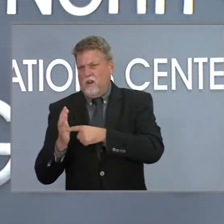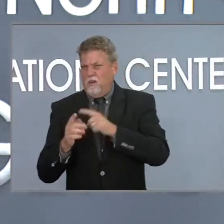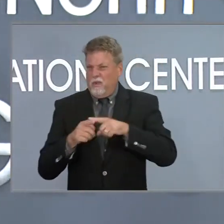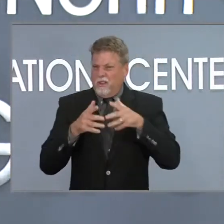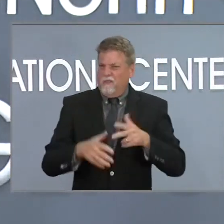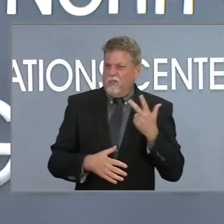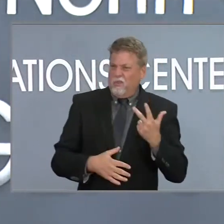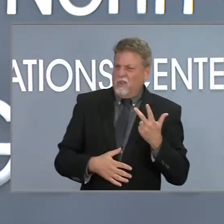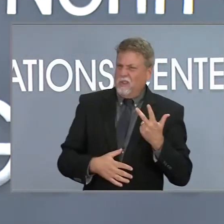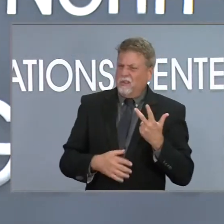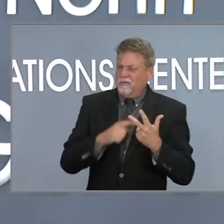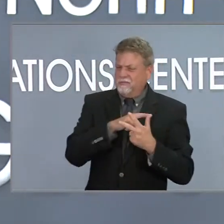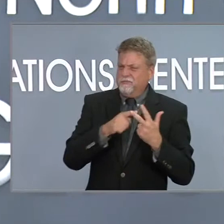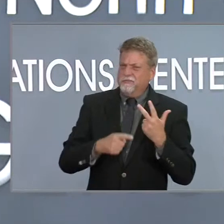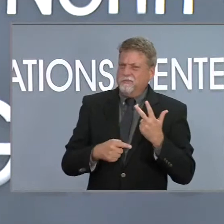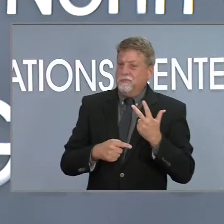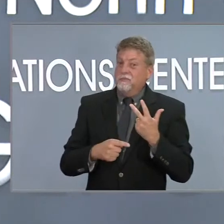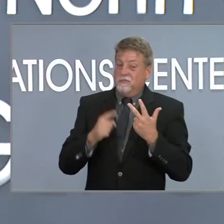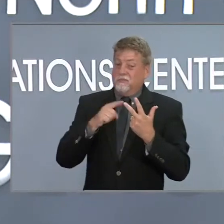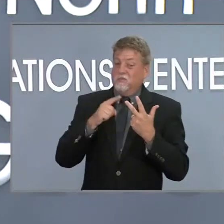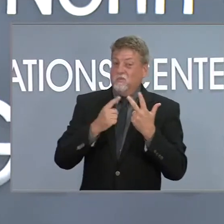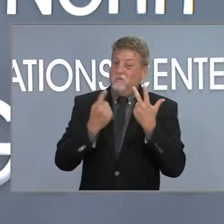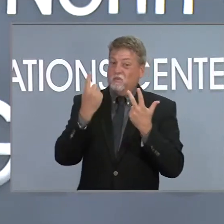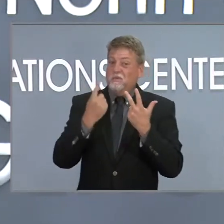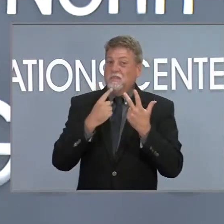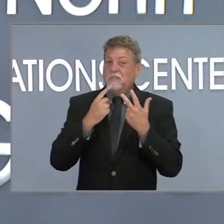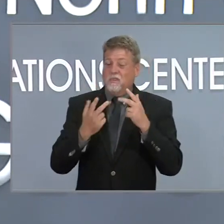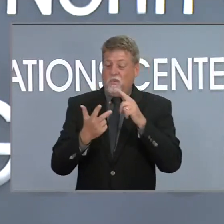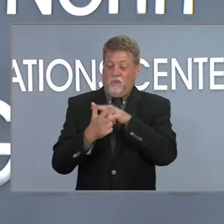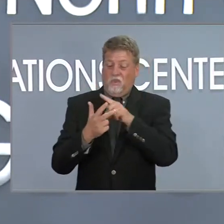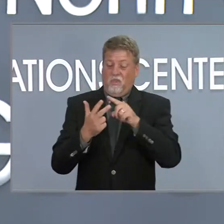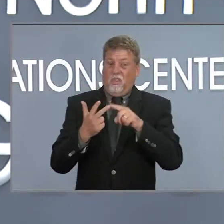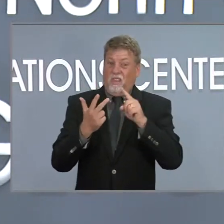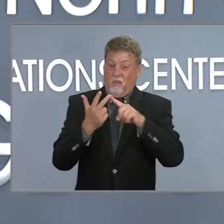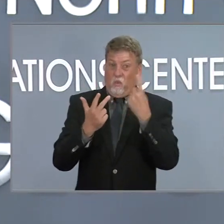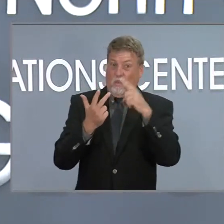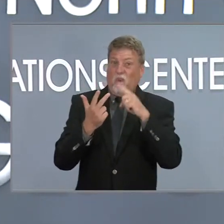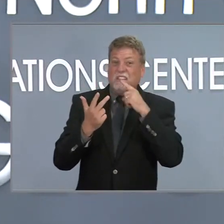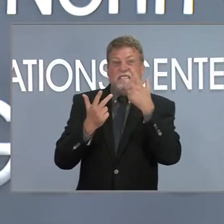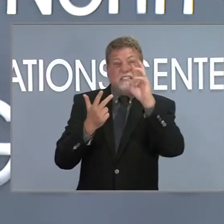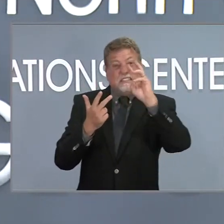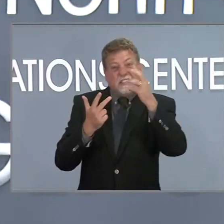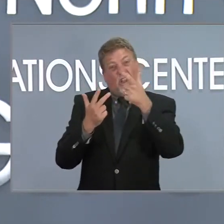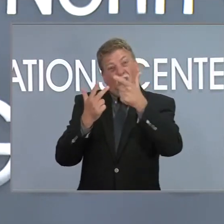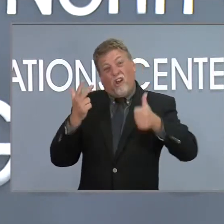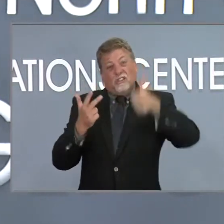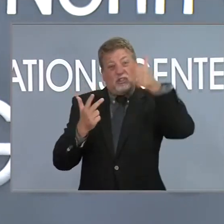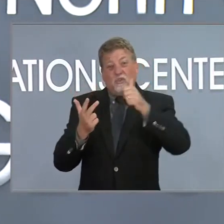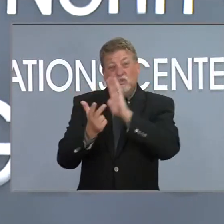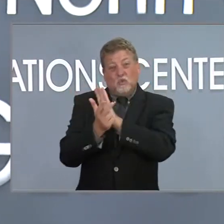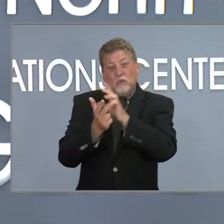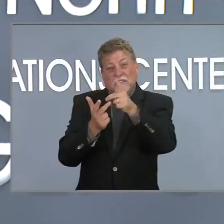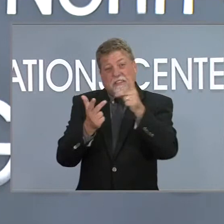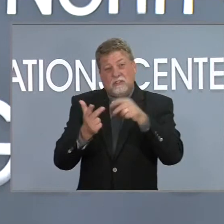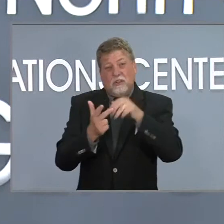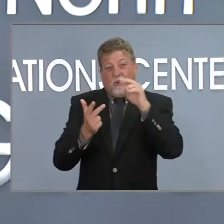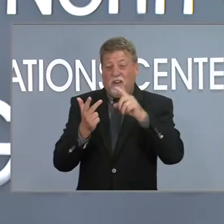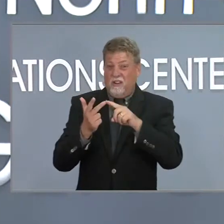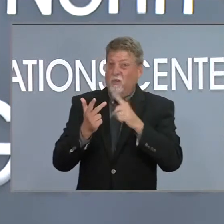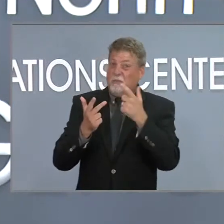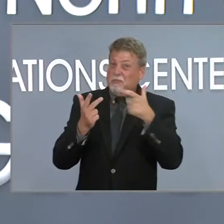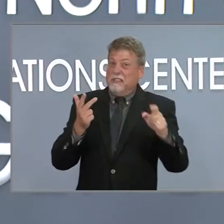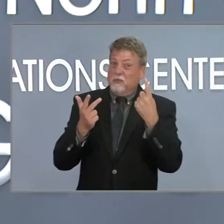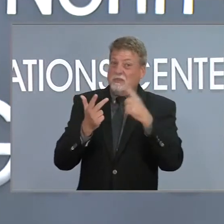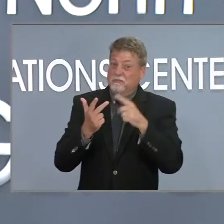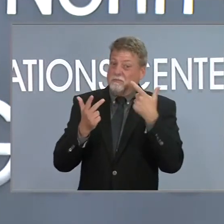said that, there's still these 3 holdouts, and one of them is the 6th largest school district in the state. What do you say to parents right now